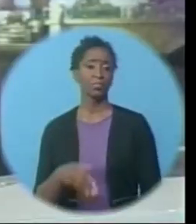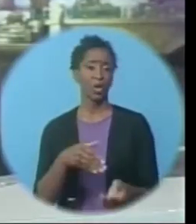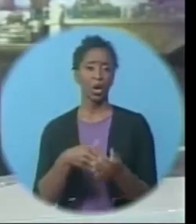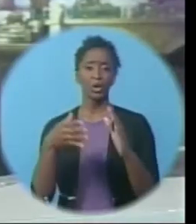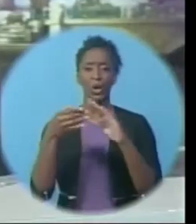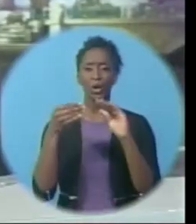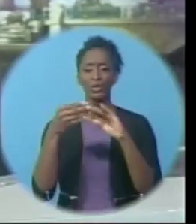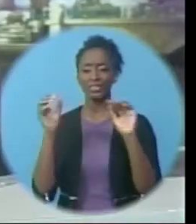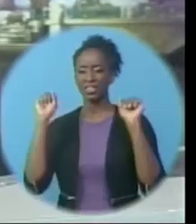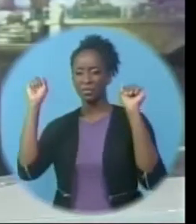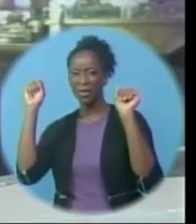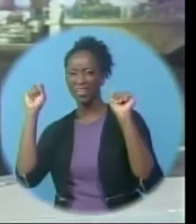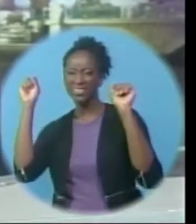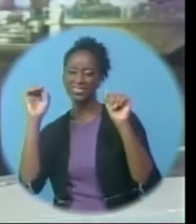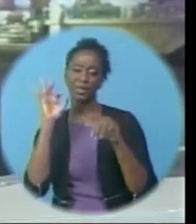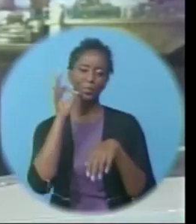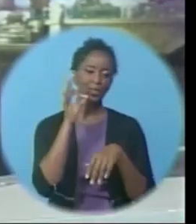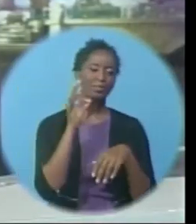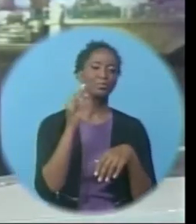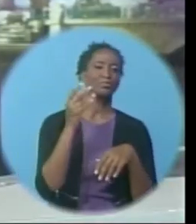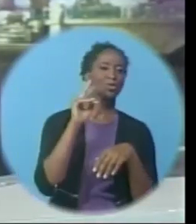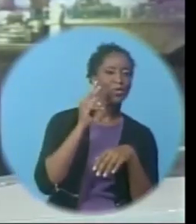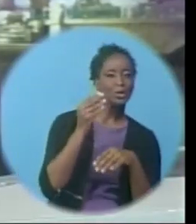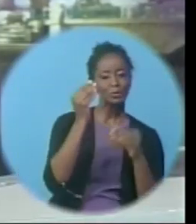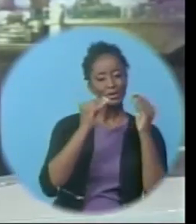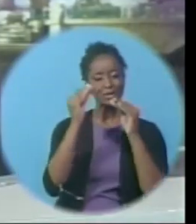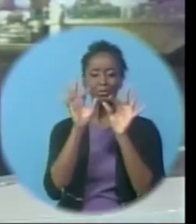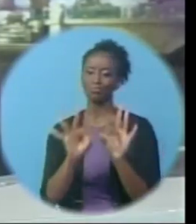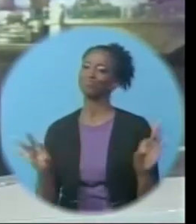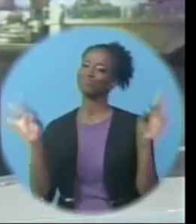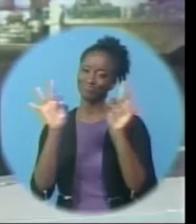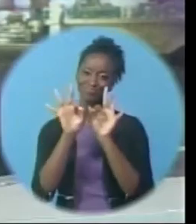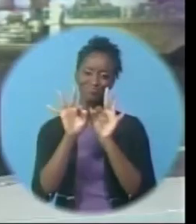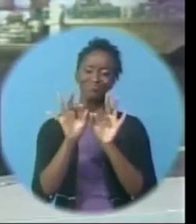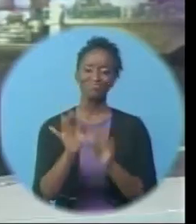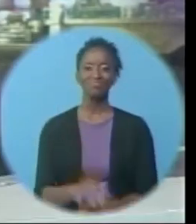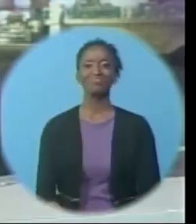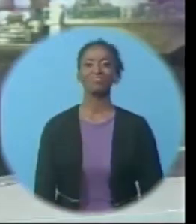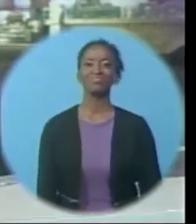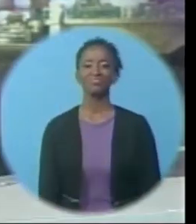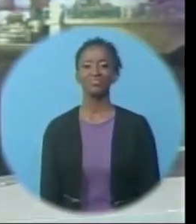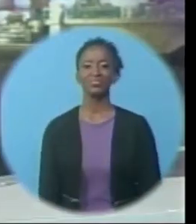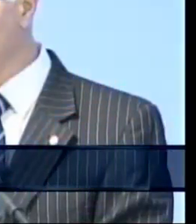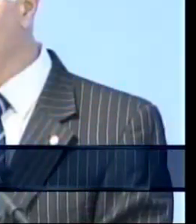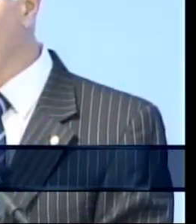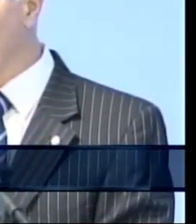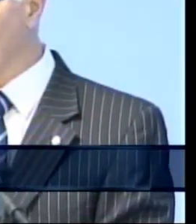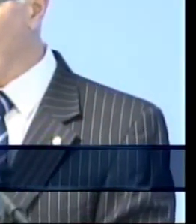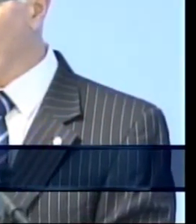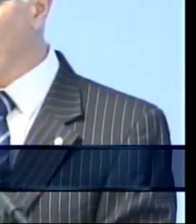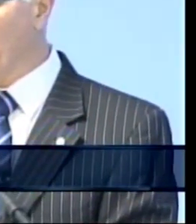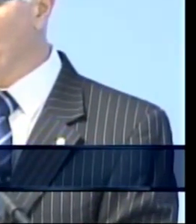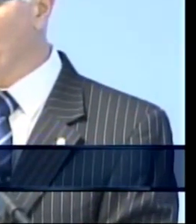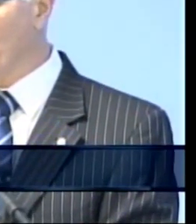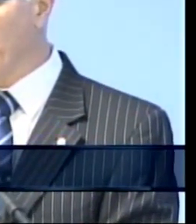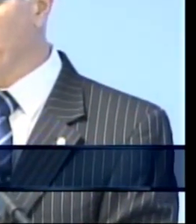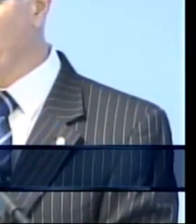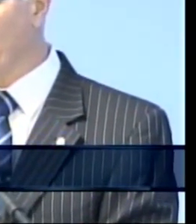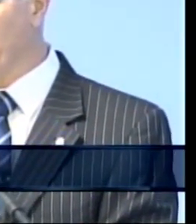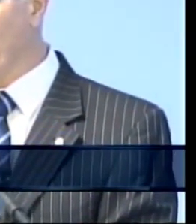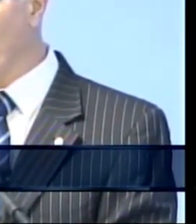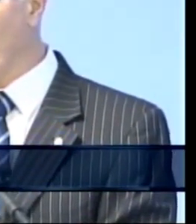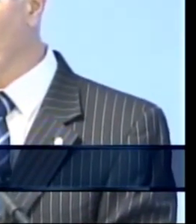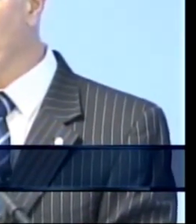Dr. Shreb insists that promoting healthy lifestyles is essential. In this regard, PAHO WHO